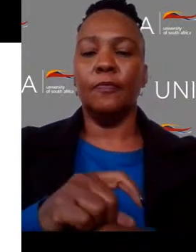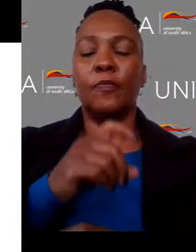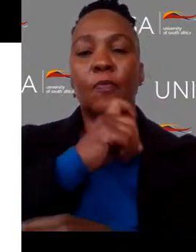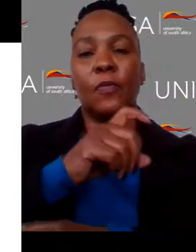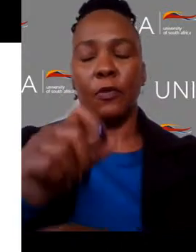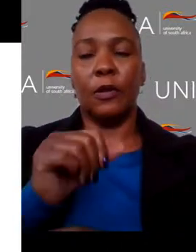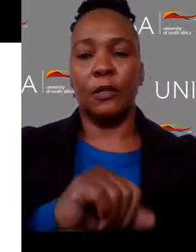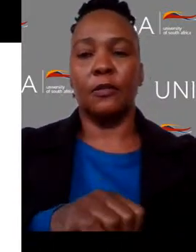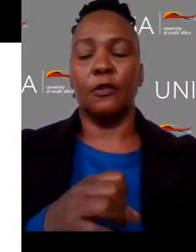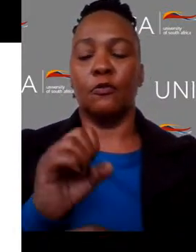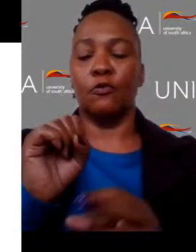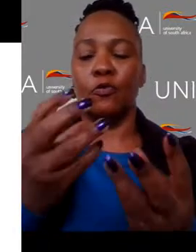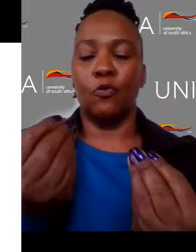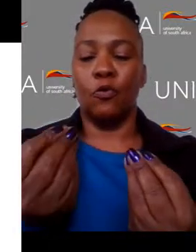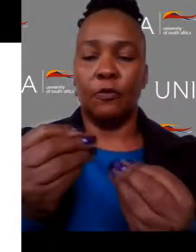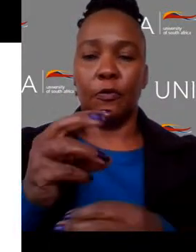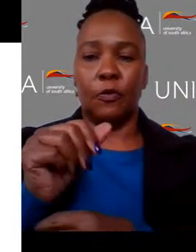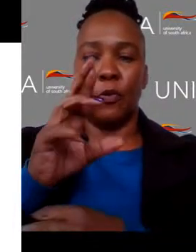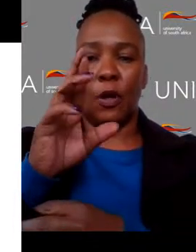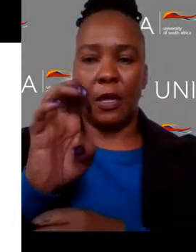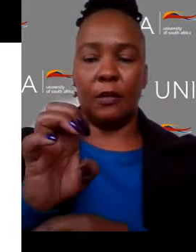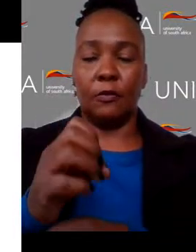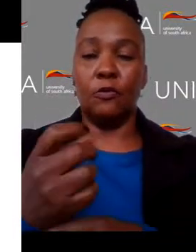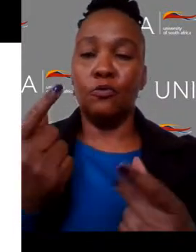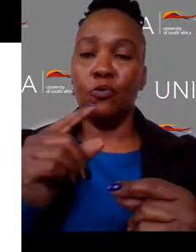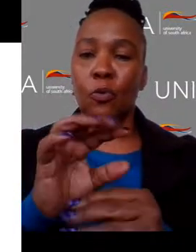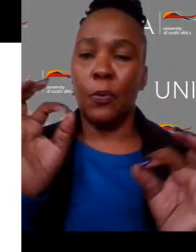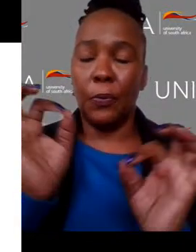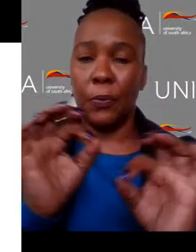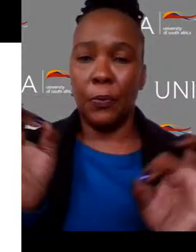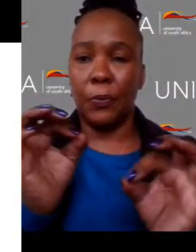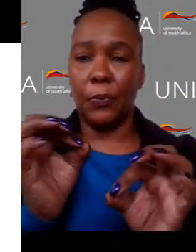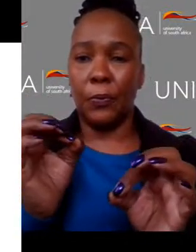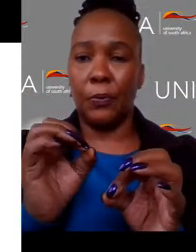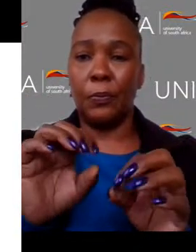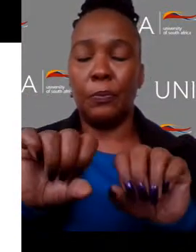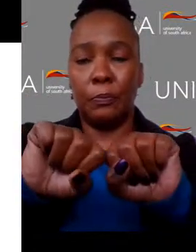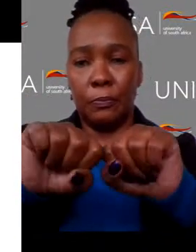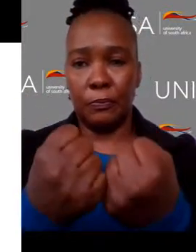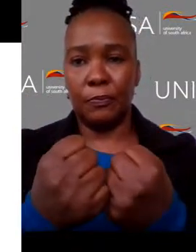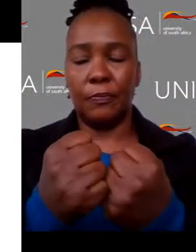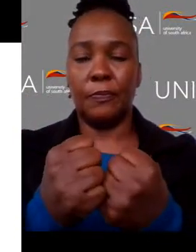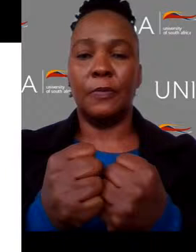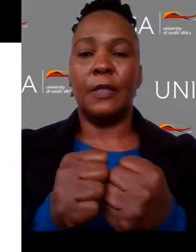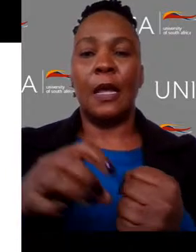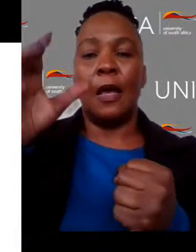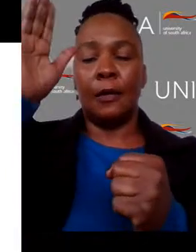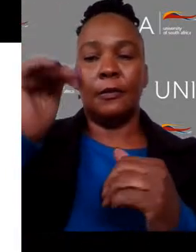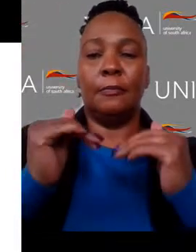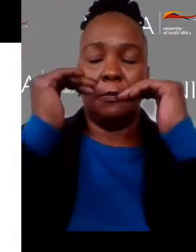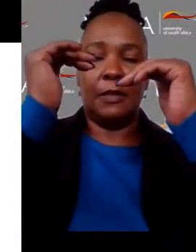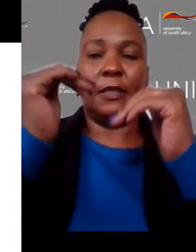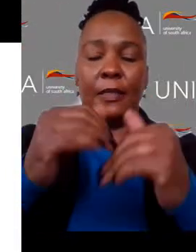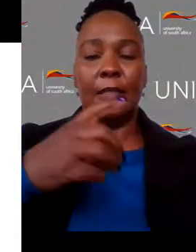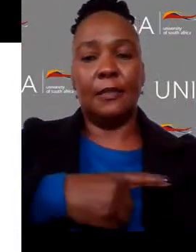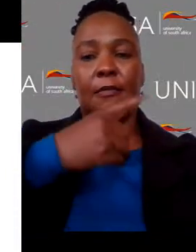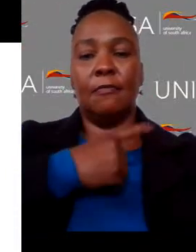so constitutes a breach of academic integrity. Now let's talk a little bit about